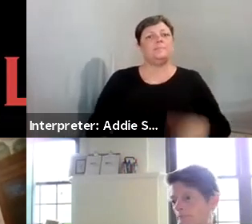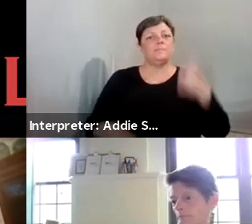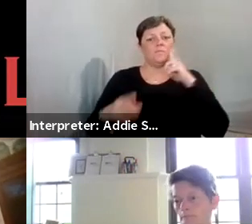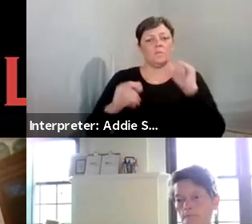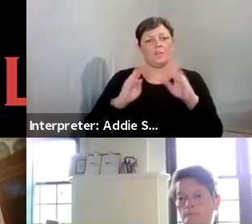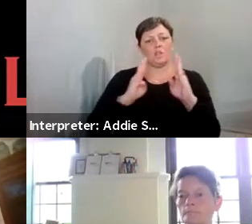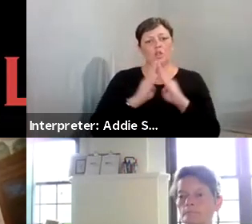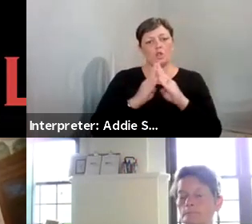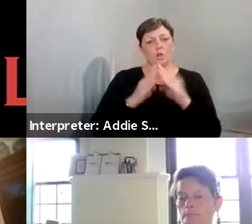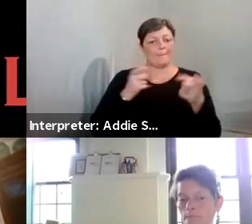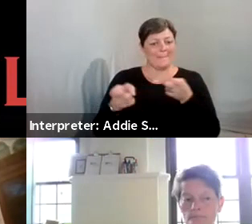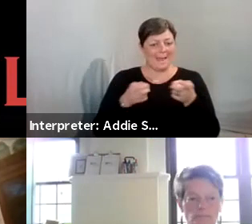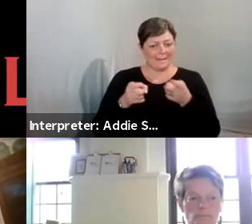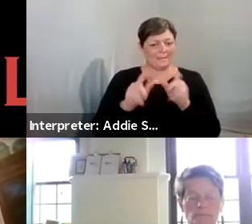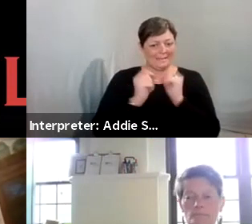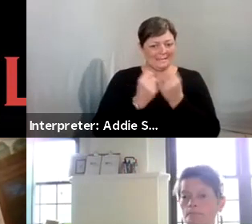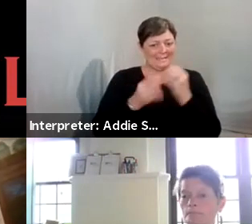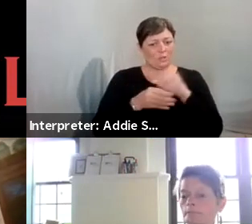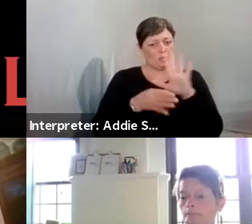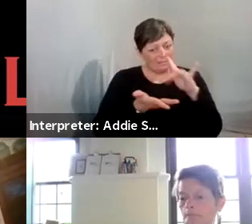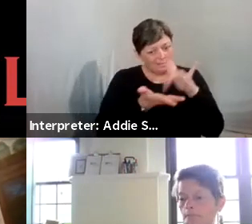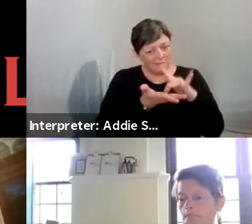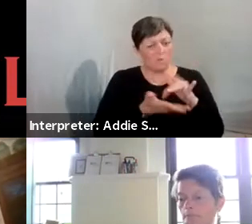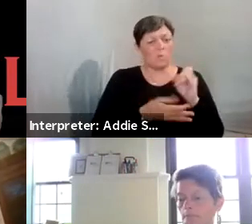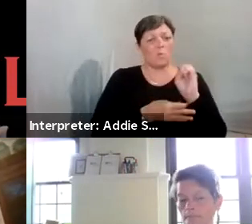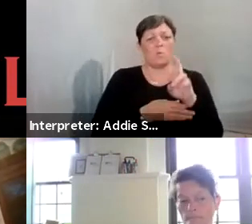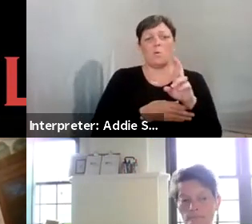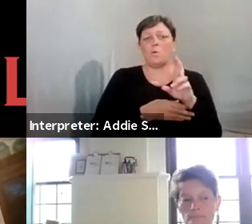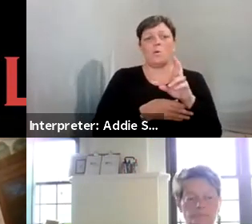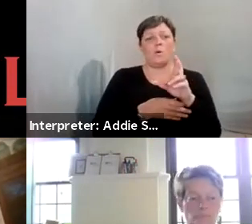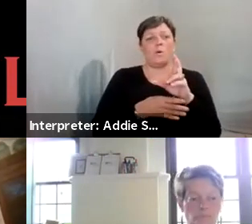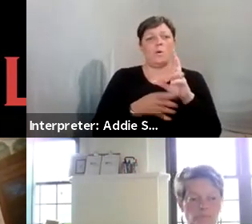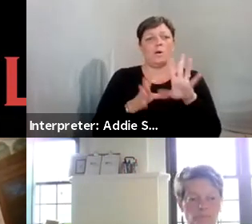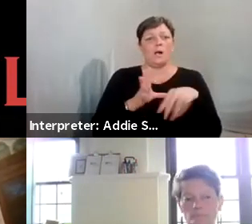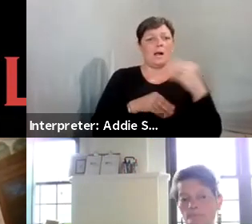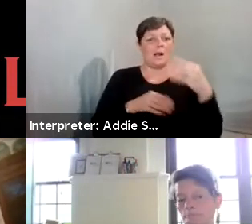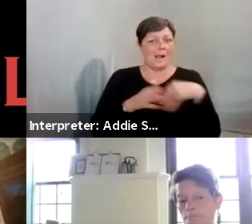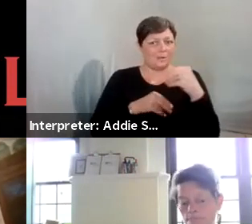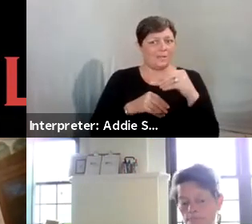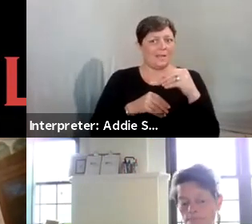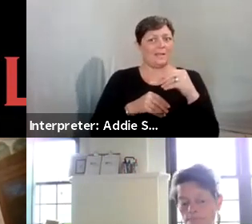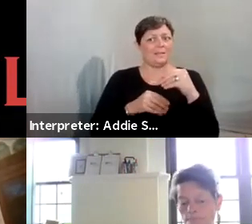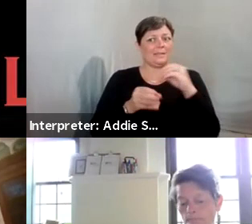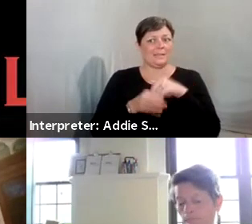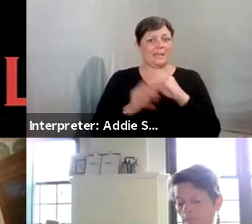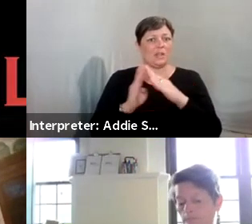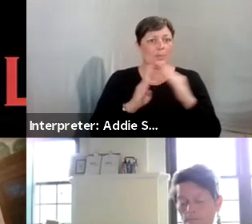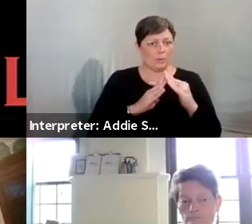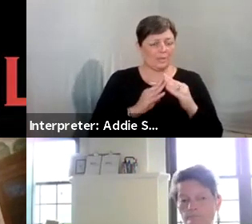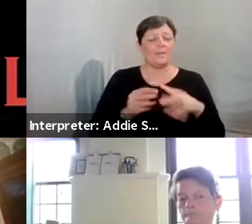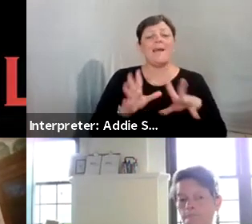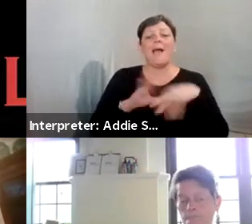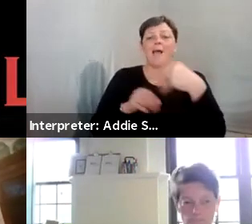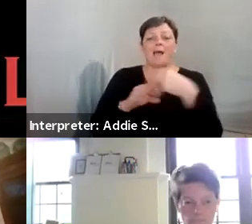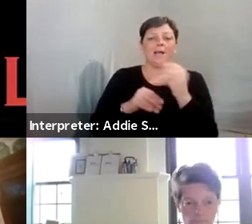community management teams, are those within your center, or are those people outside within the community as well? People outside, like it